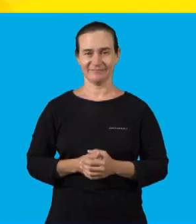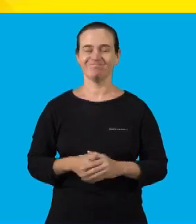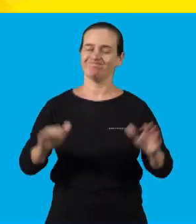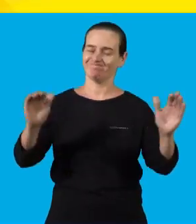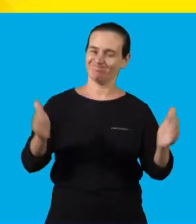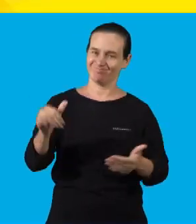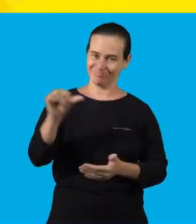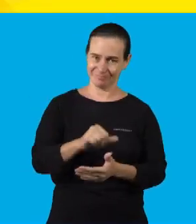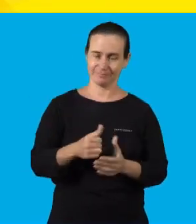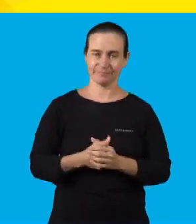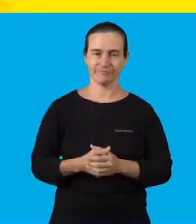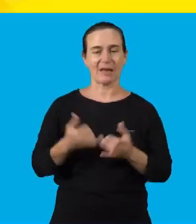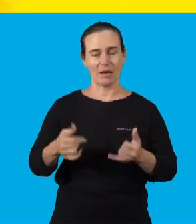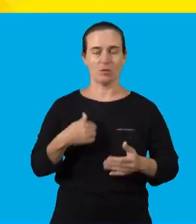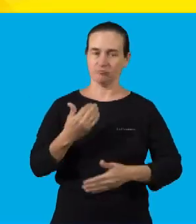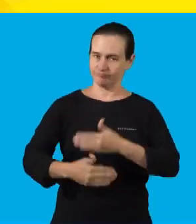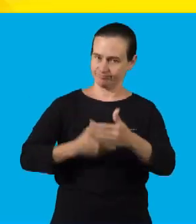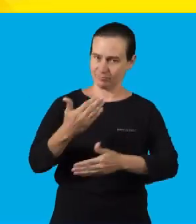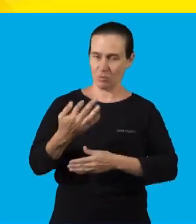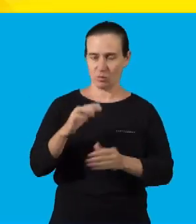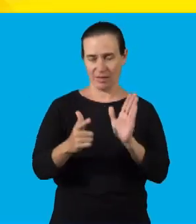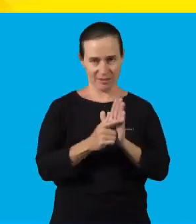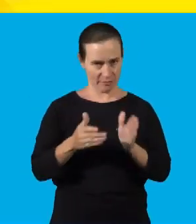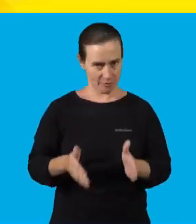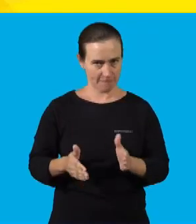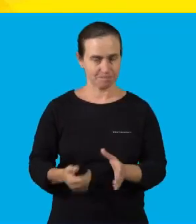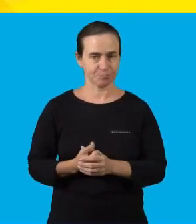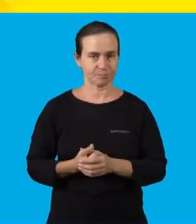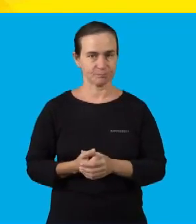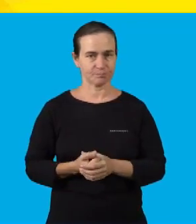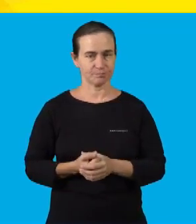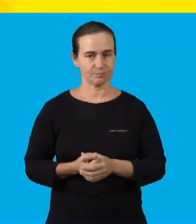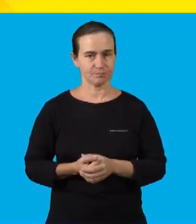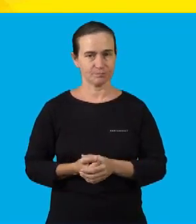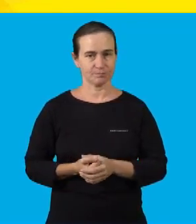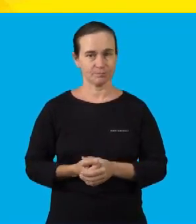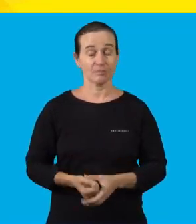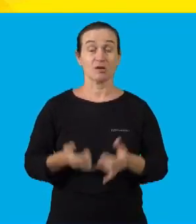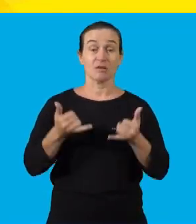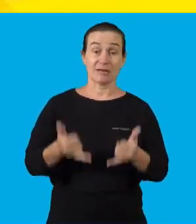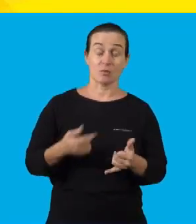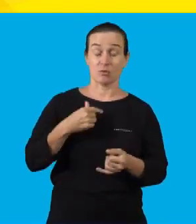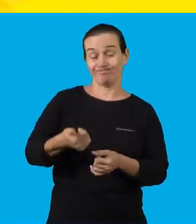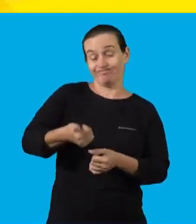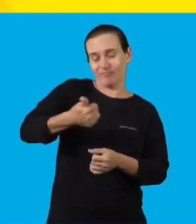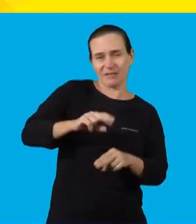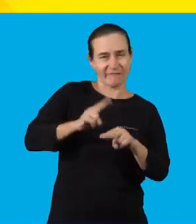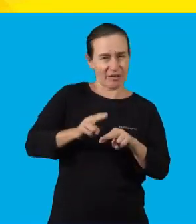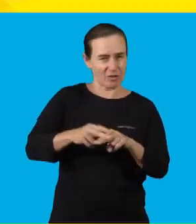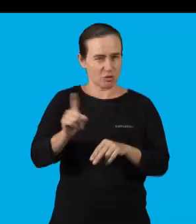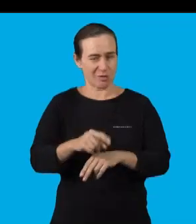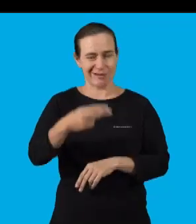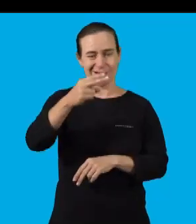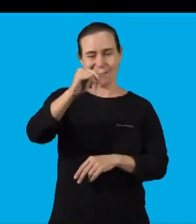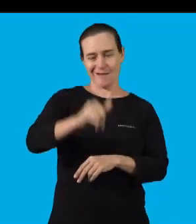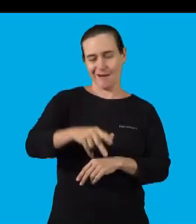Welcome back from the ad break, and let's continue with our lesson. So now we are going to be moving on to the next function, and that is the